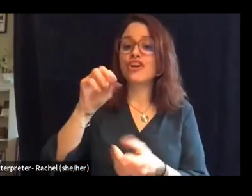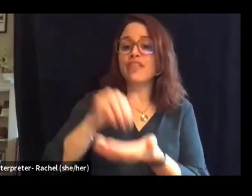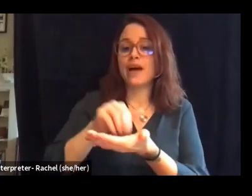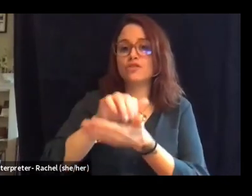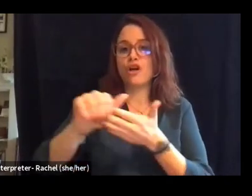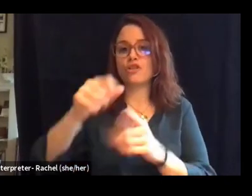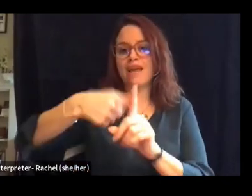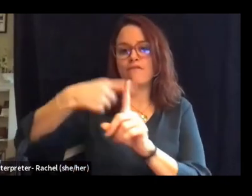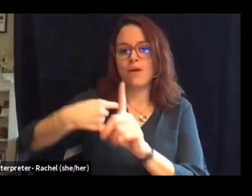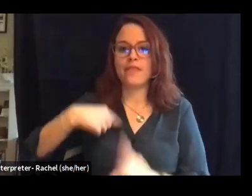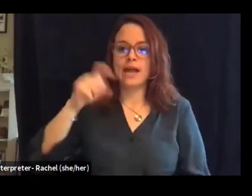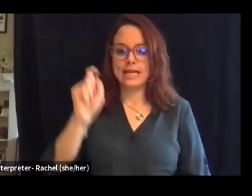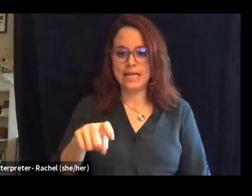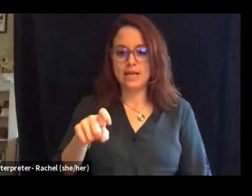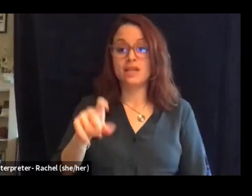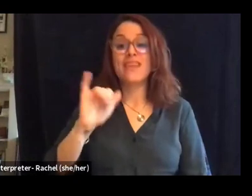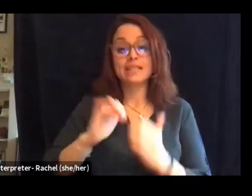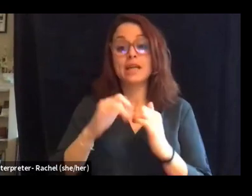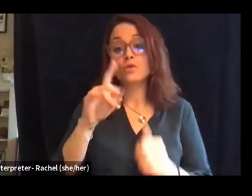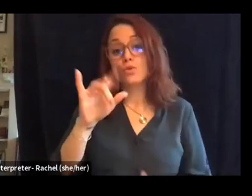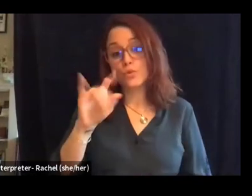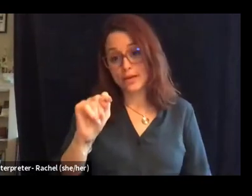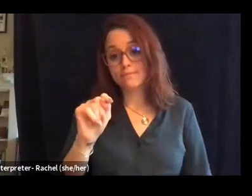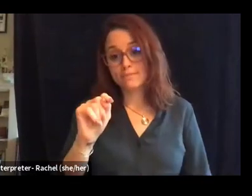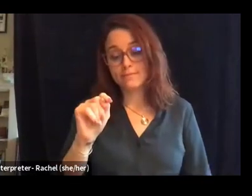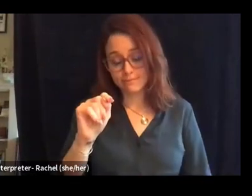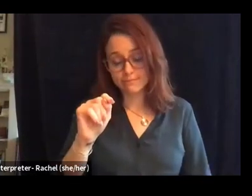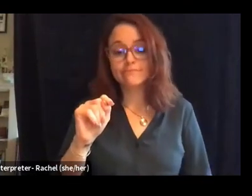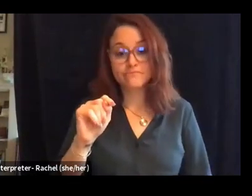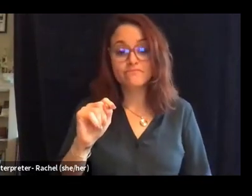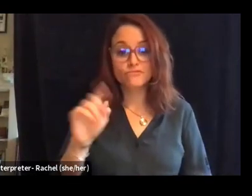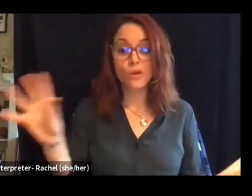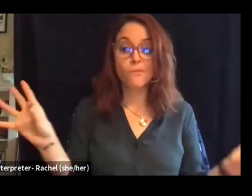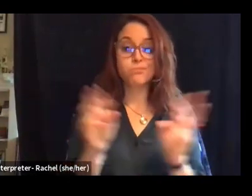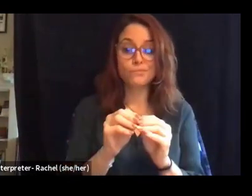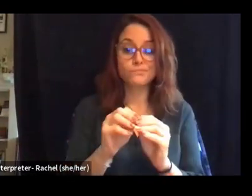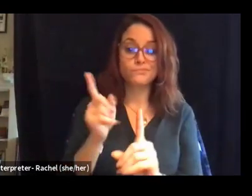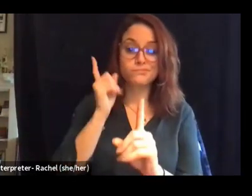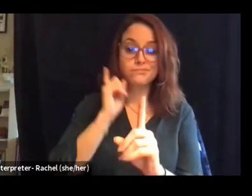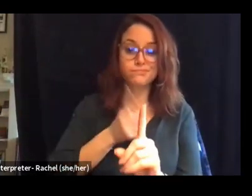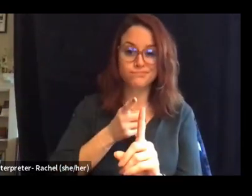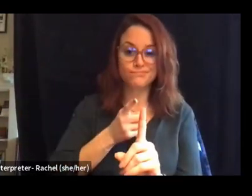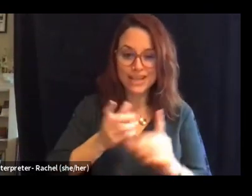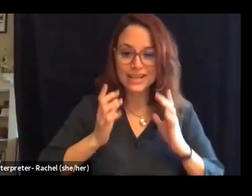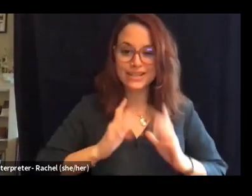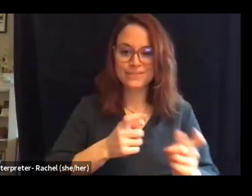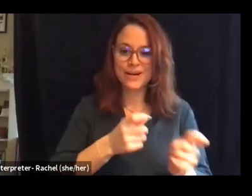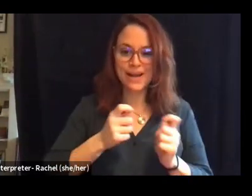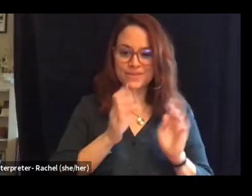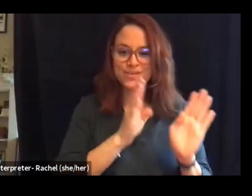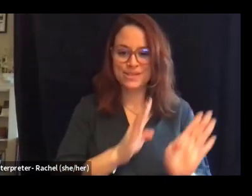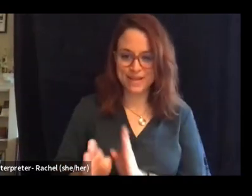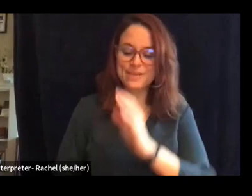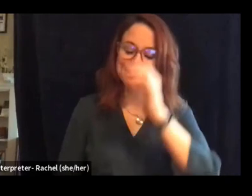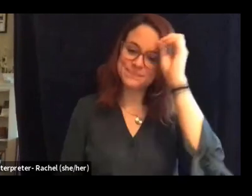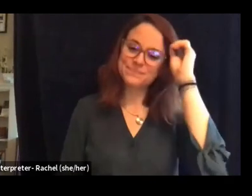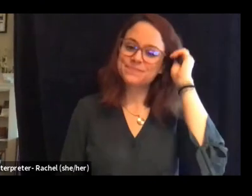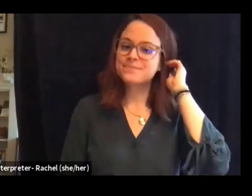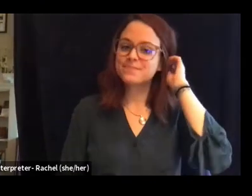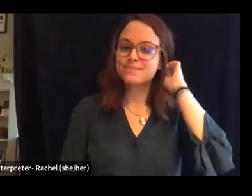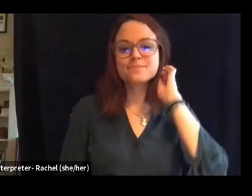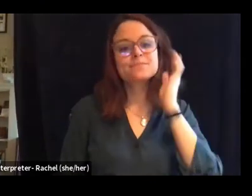Okay, so that's essentially my customer acquisition plan.